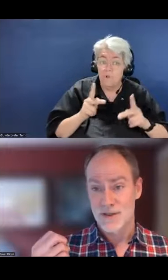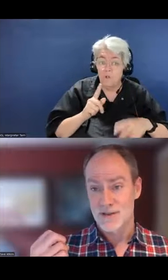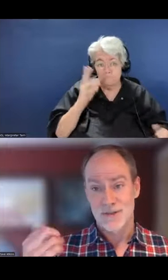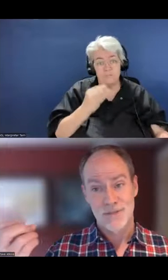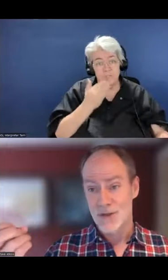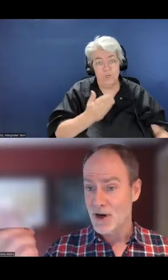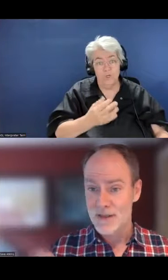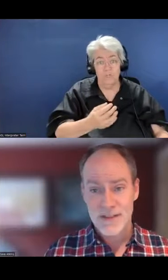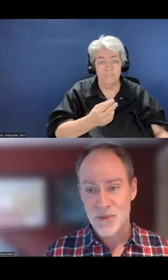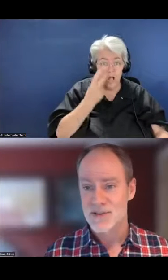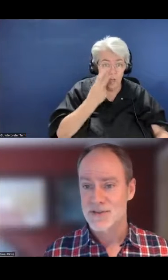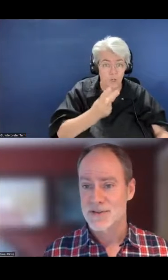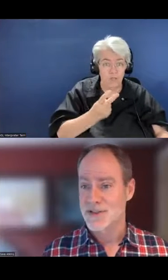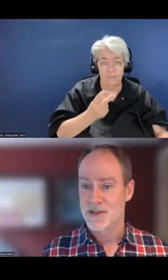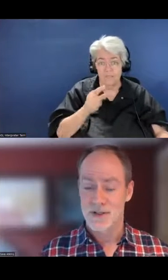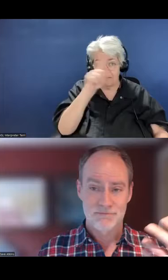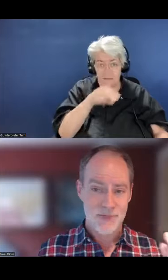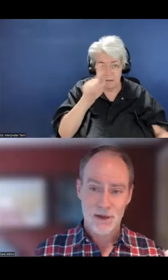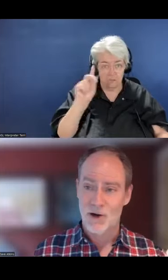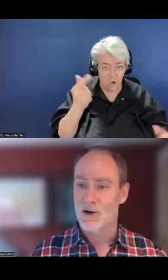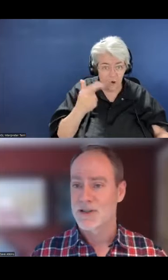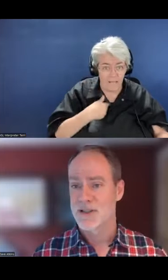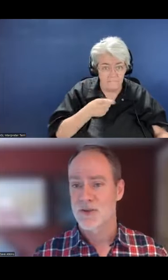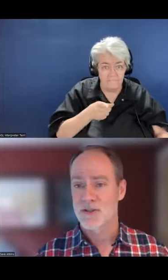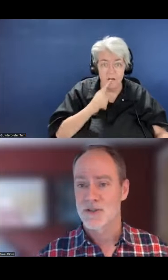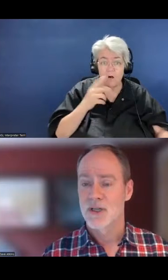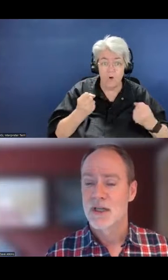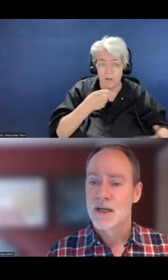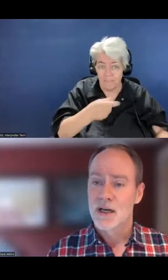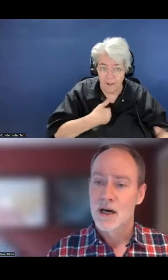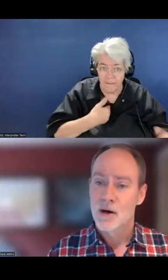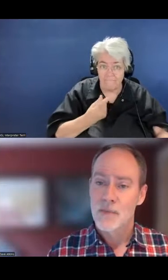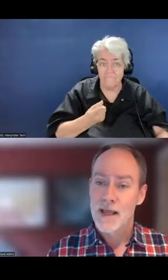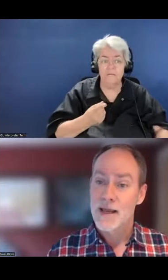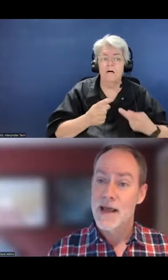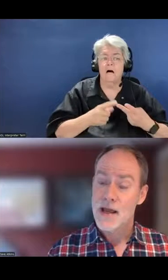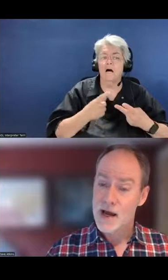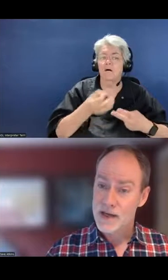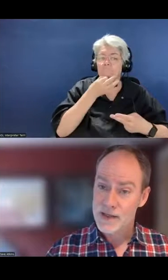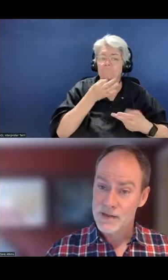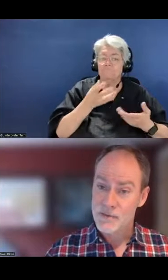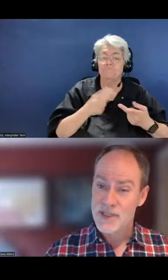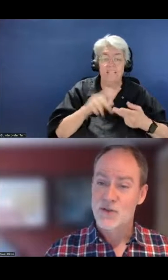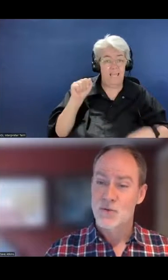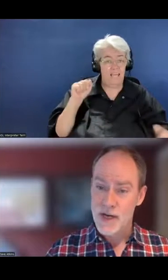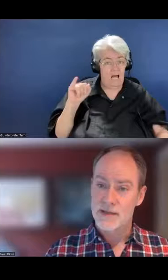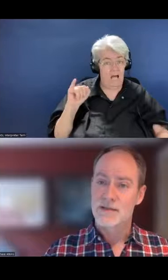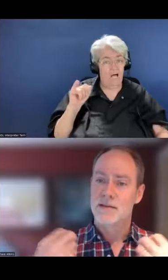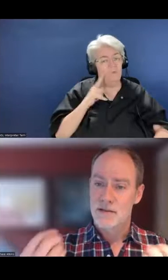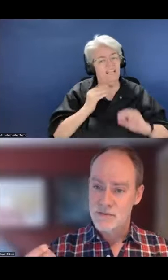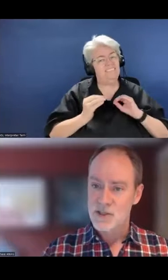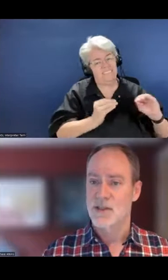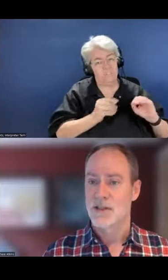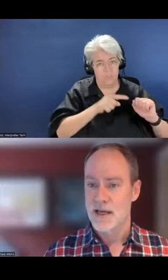Is there a dog in this picture? Is there a car in this picture? And AI can be